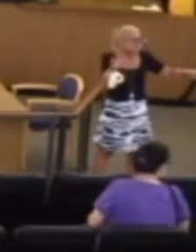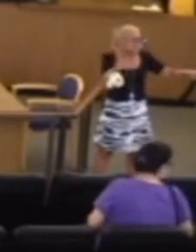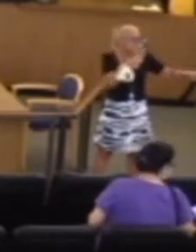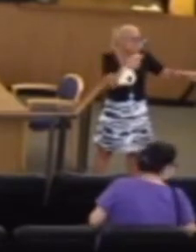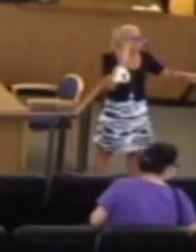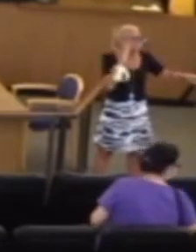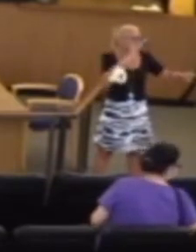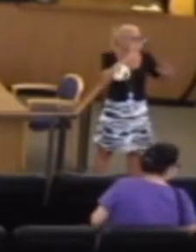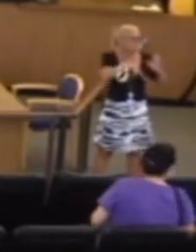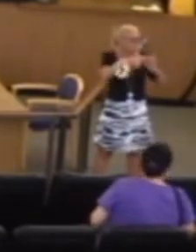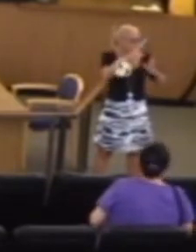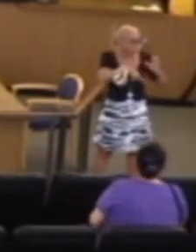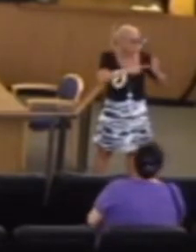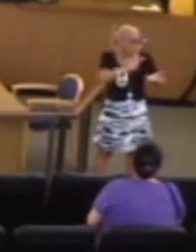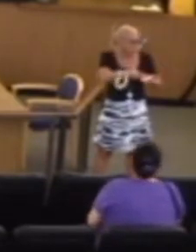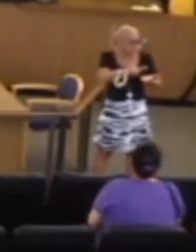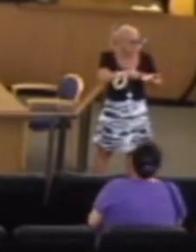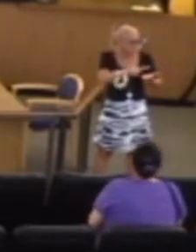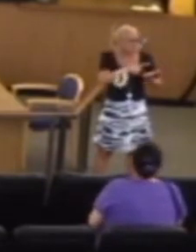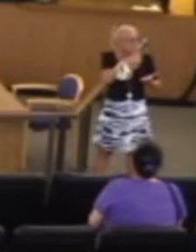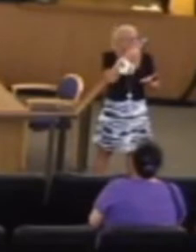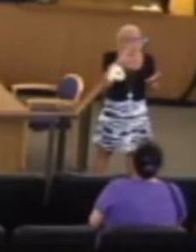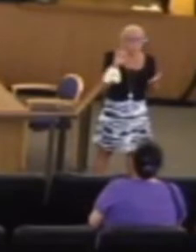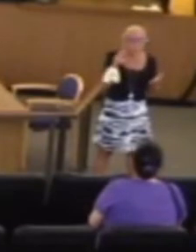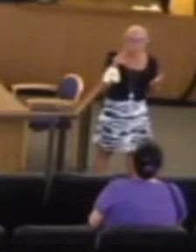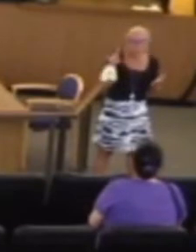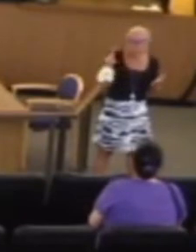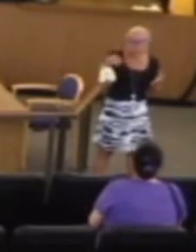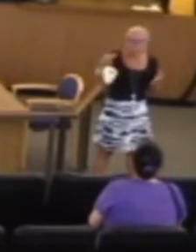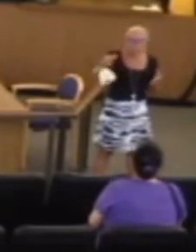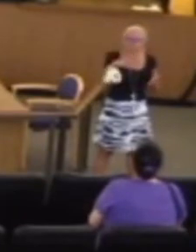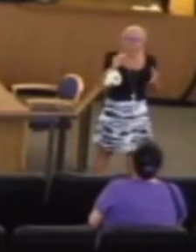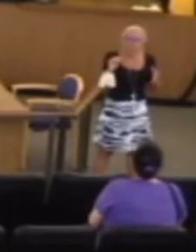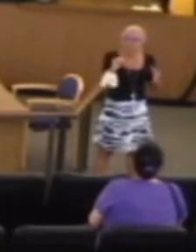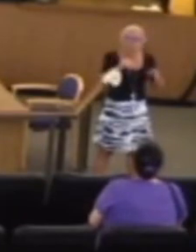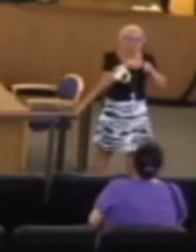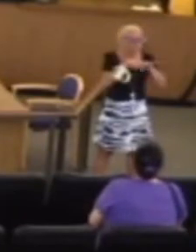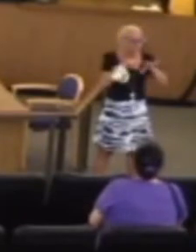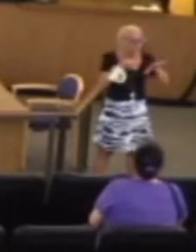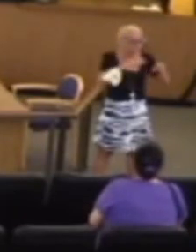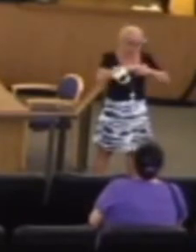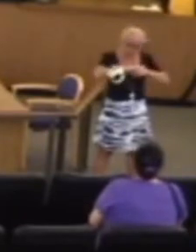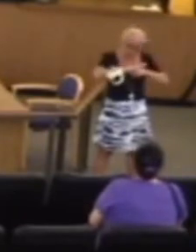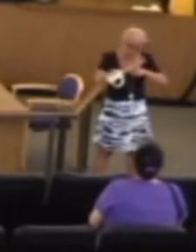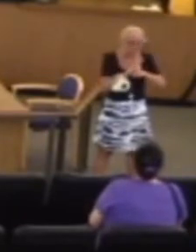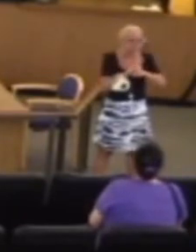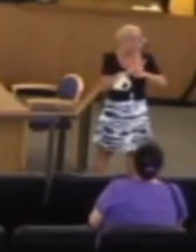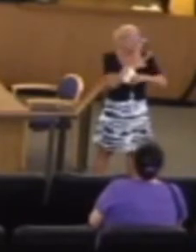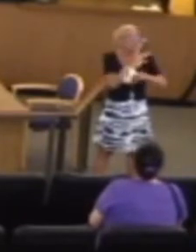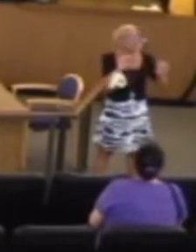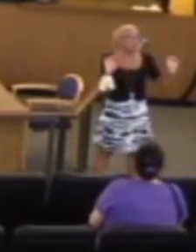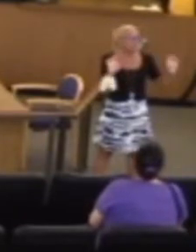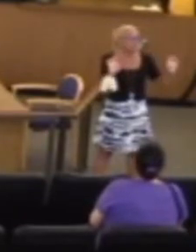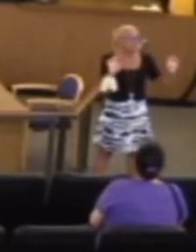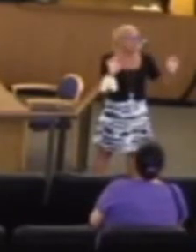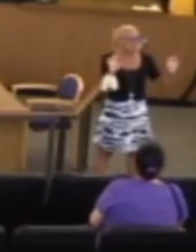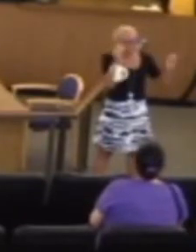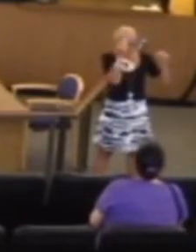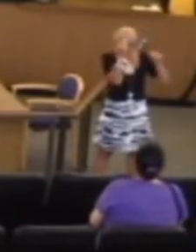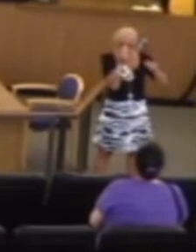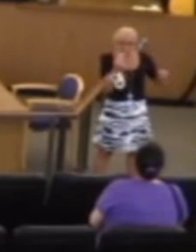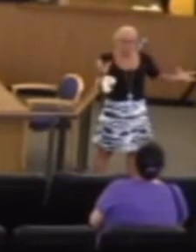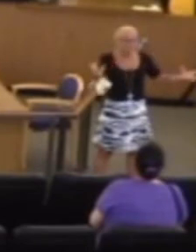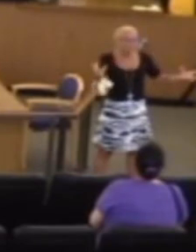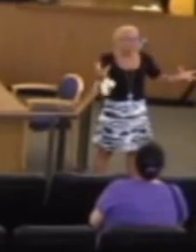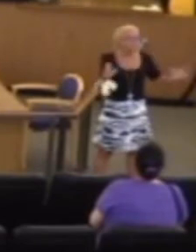record. Because of COVID-19 and the pandemic, and consistent with the orders of the governor's emergency declaration, the town's